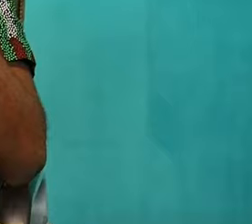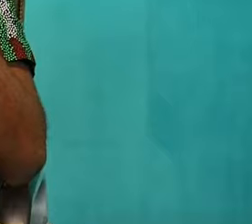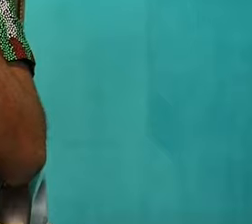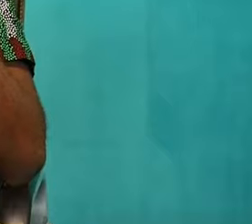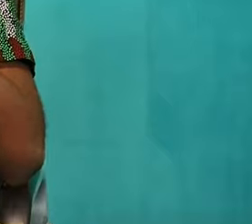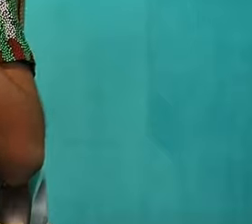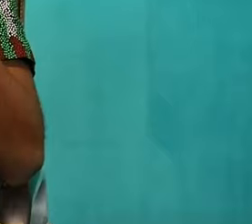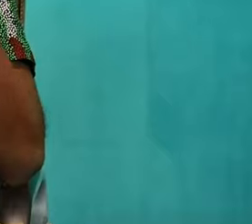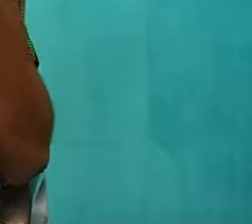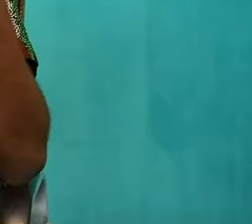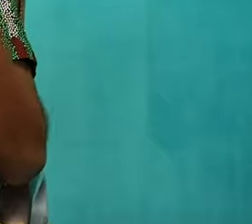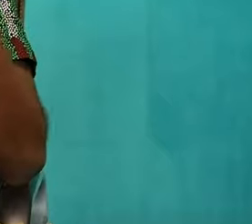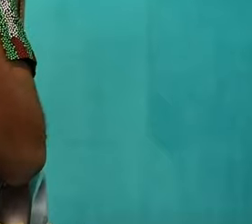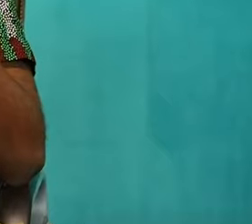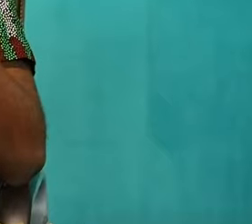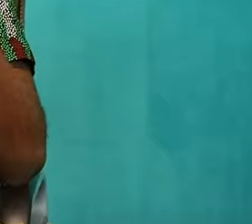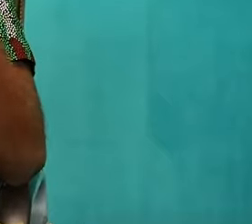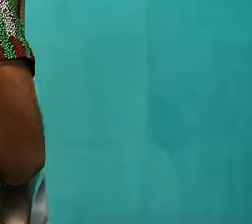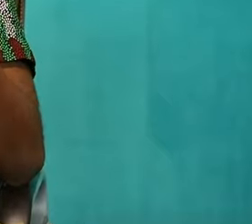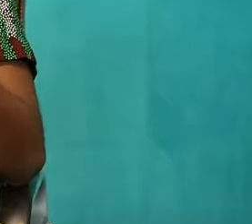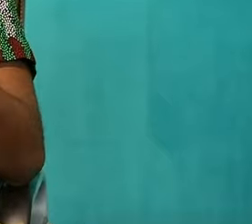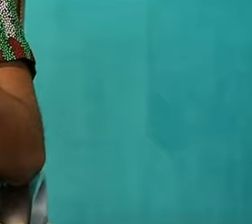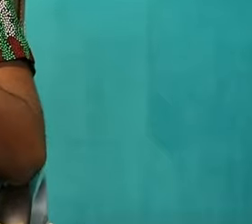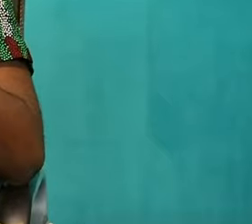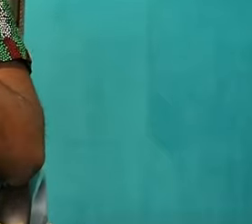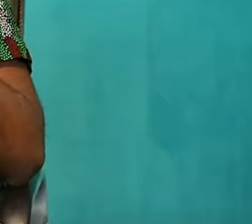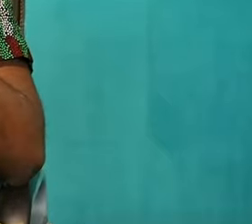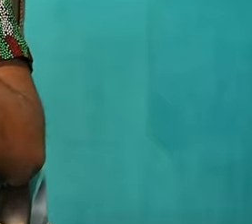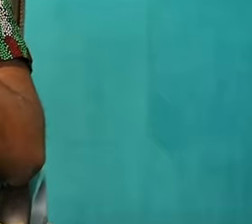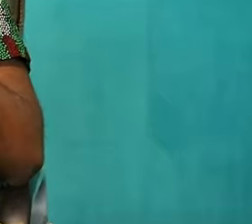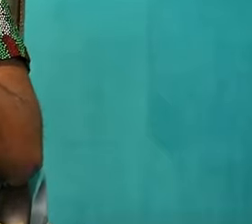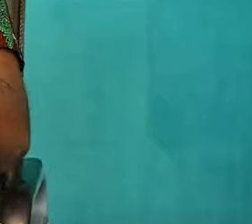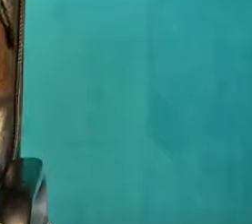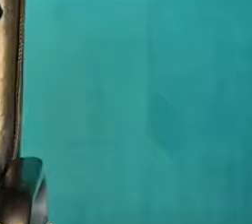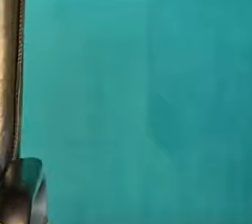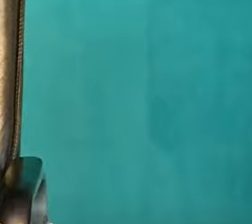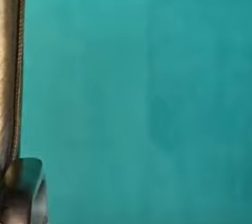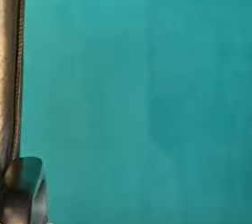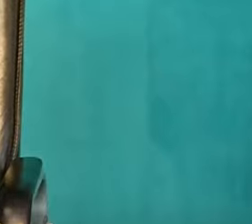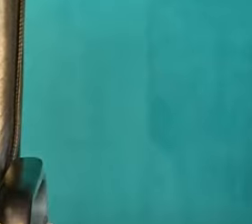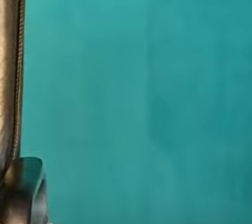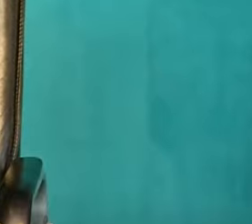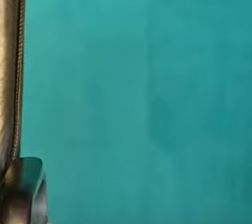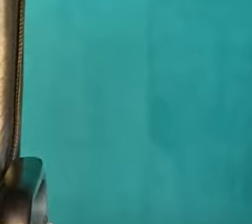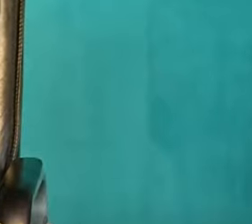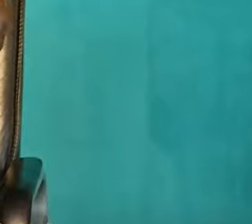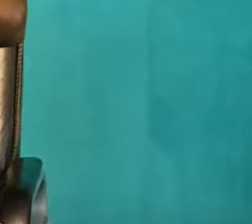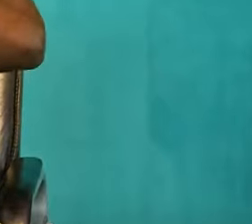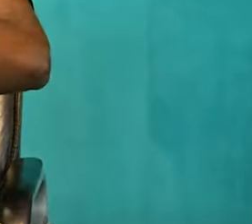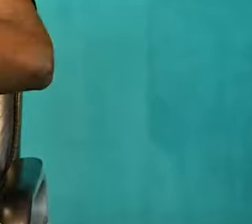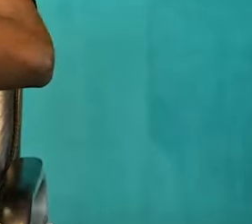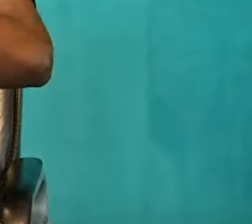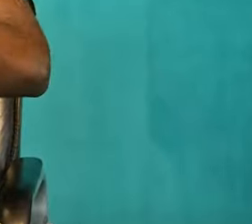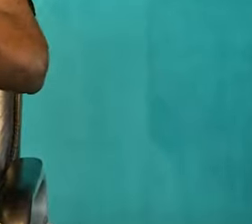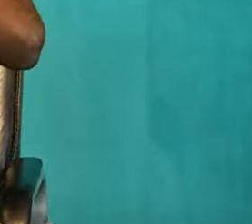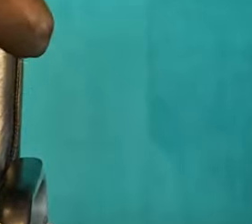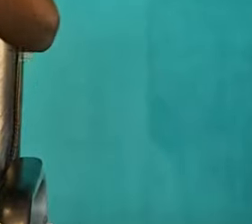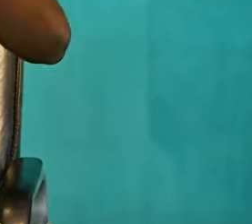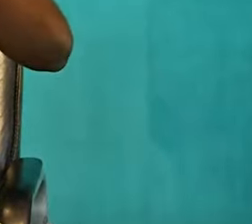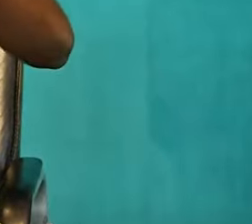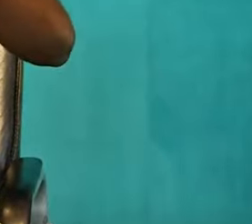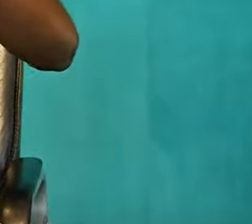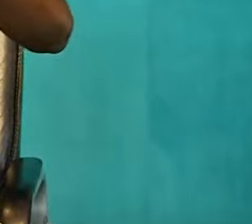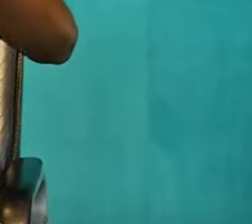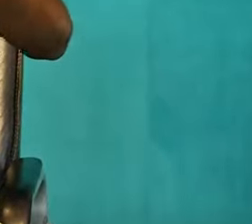like, there's nothing I can do here, because I'm just realizing that I make a mistake, I repeat the mistake, I